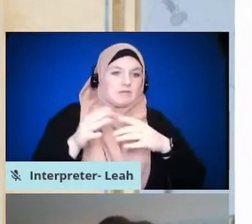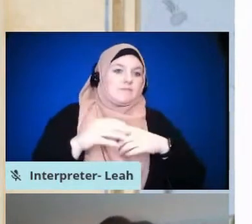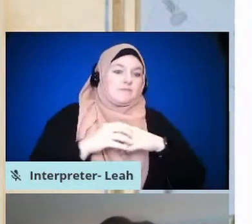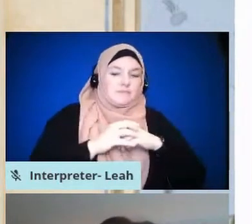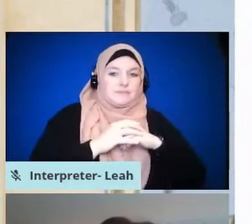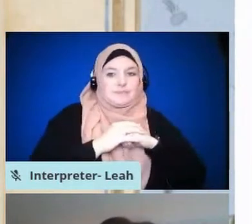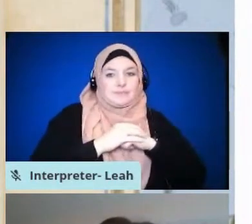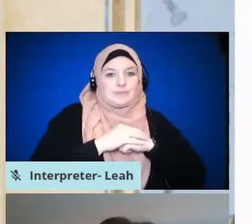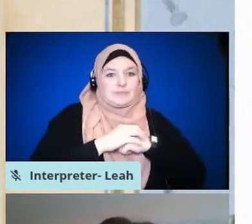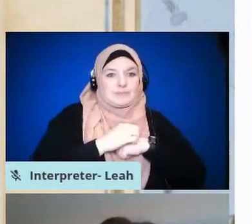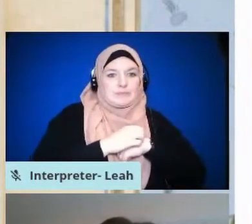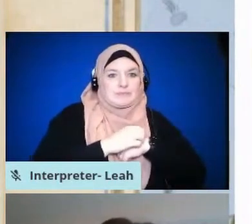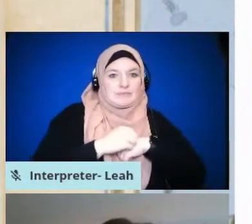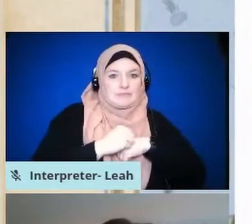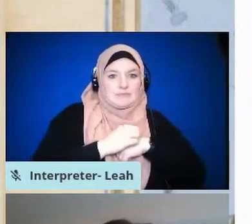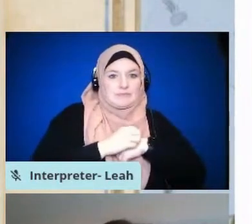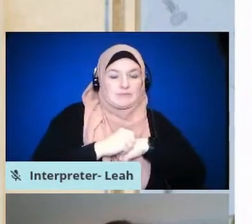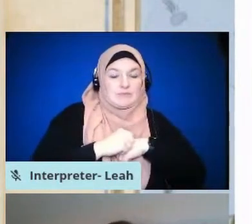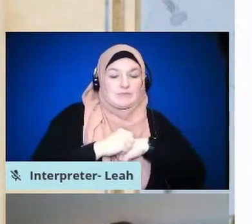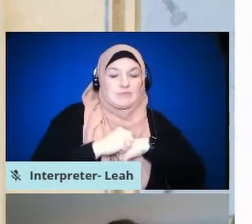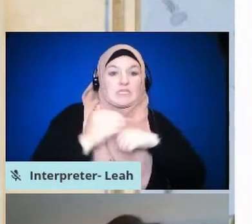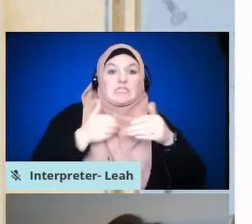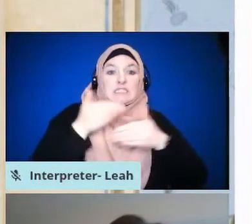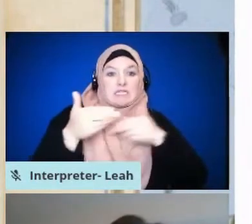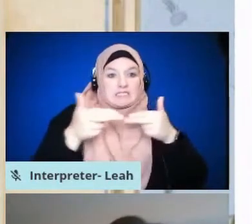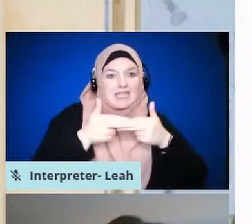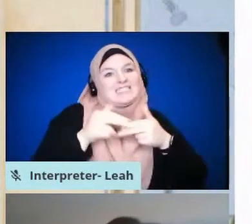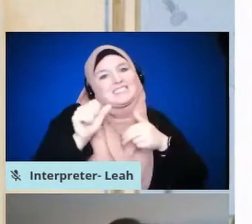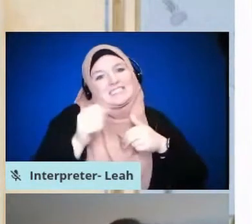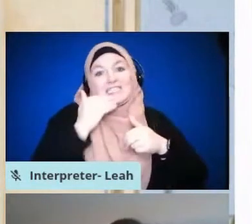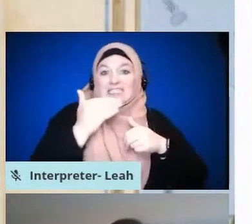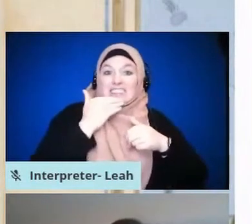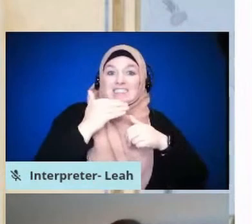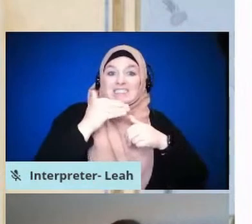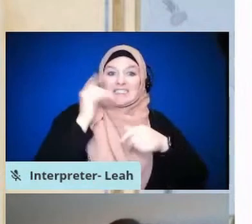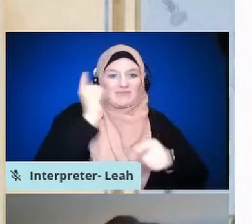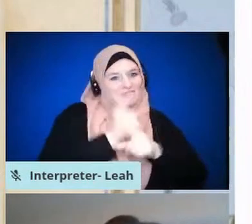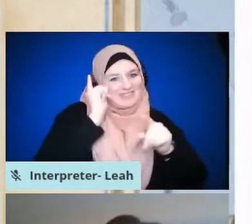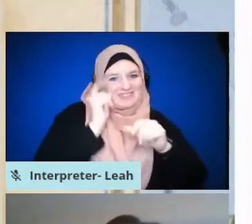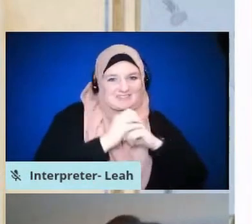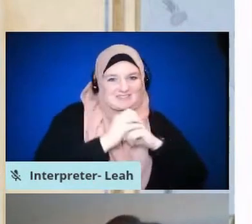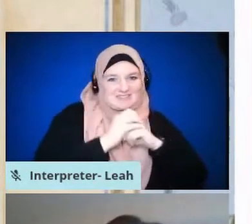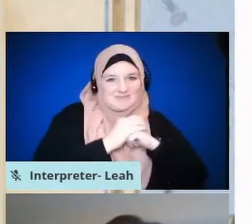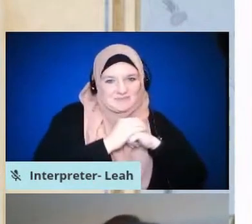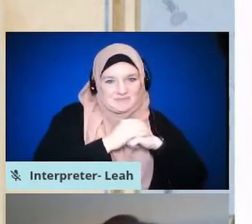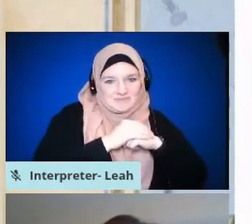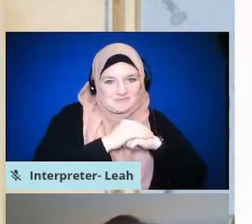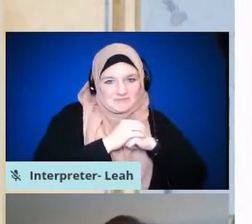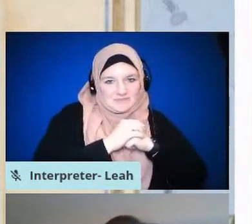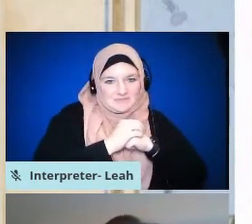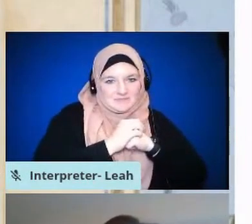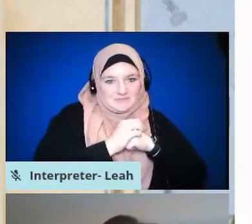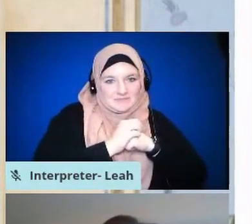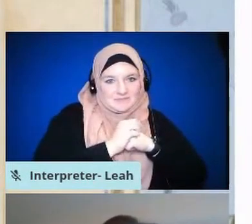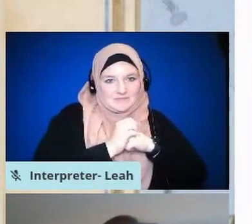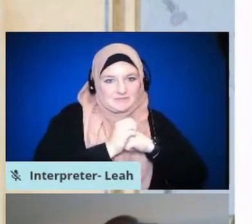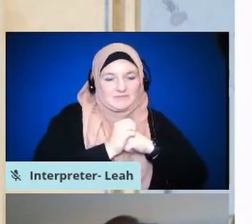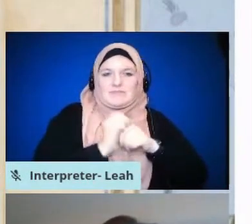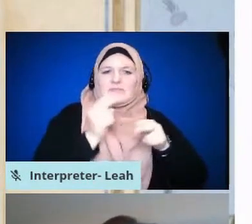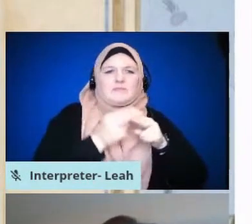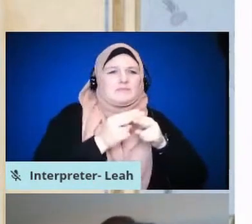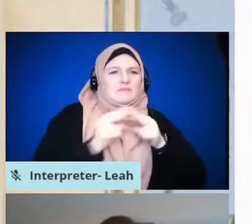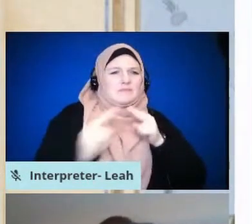way. Next slide, please. Yeah. Oh, yeah, you're now in the right one. Okay. So I'm just going